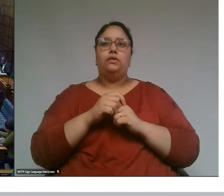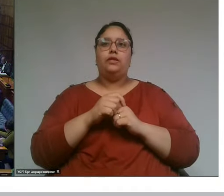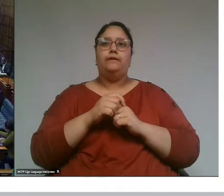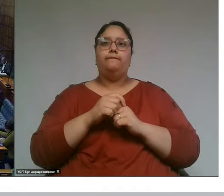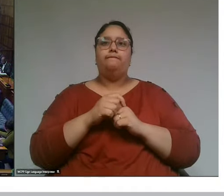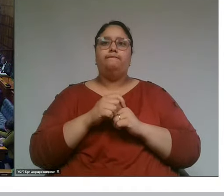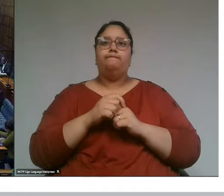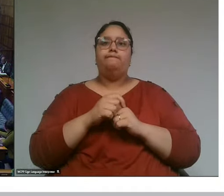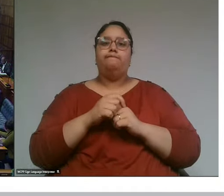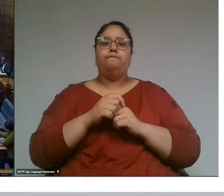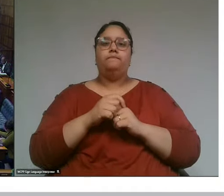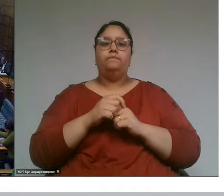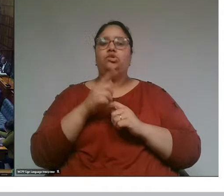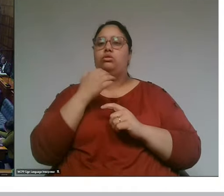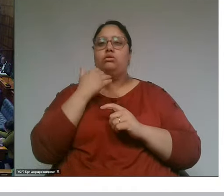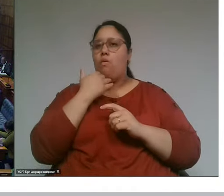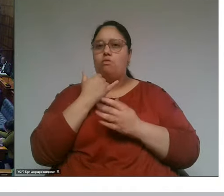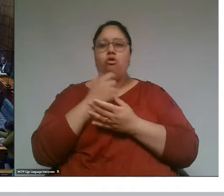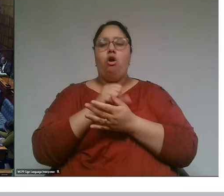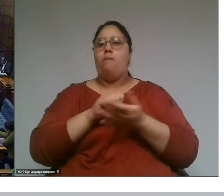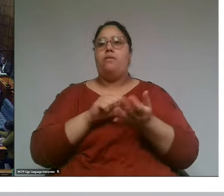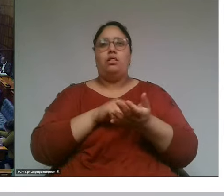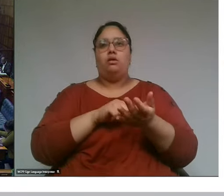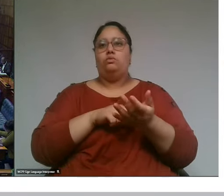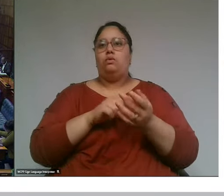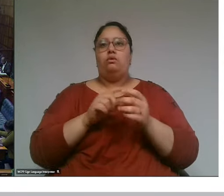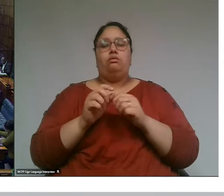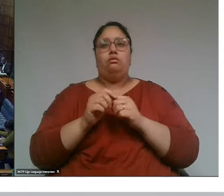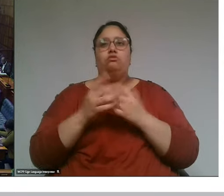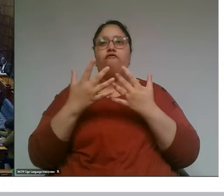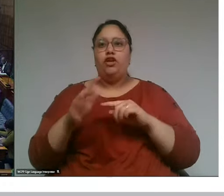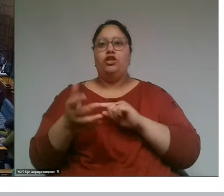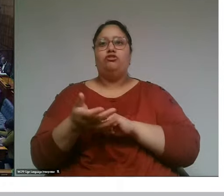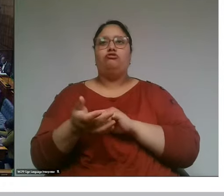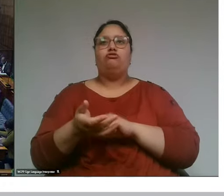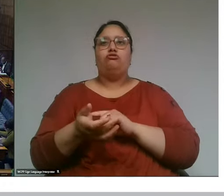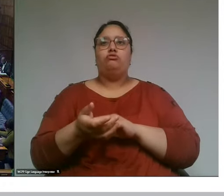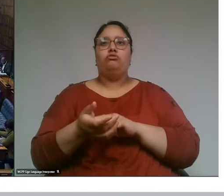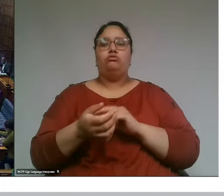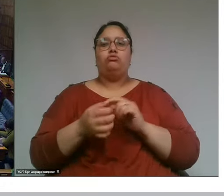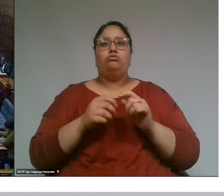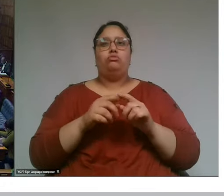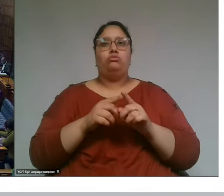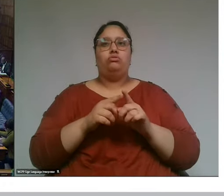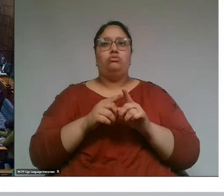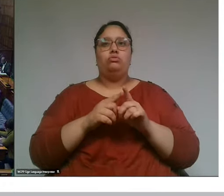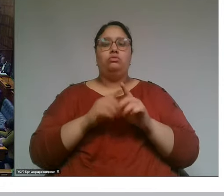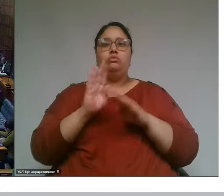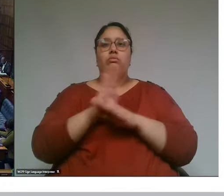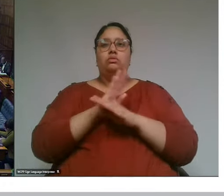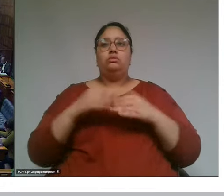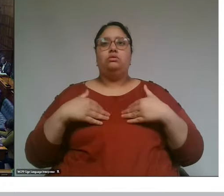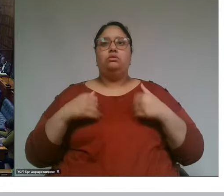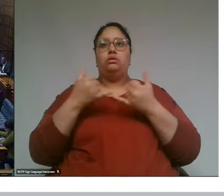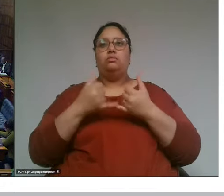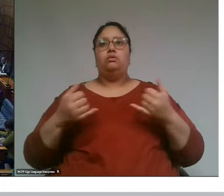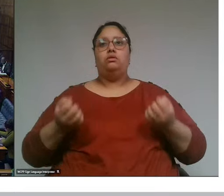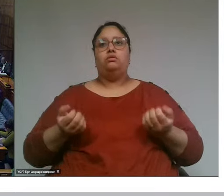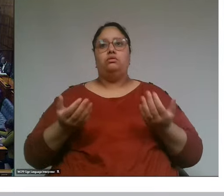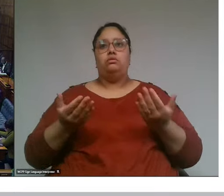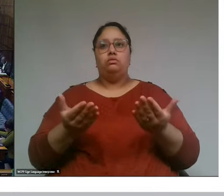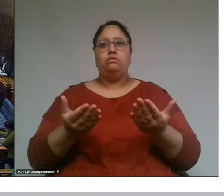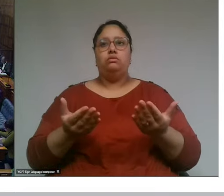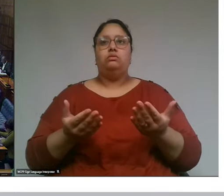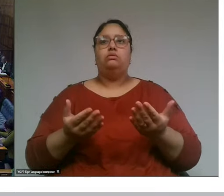lastly just on page 12 um I'm interested in the business helpline service so I I see that there